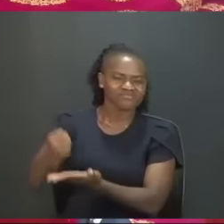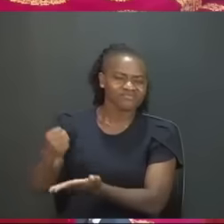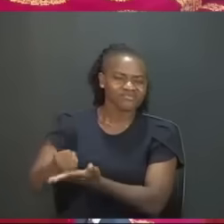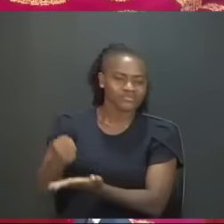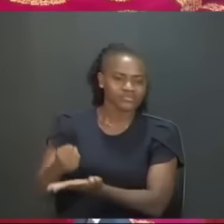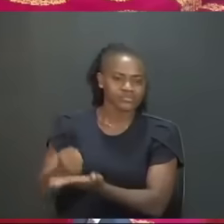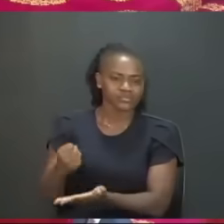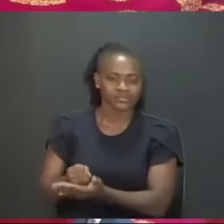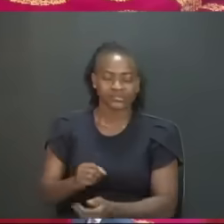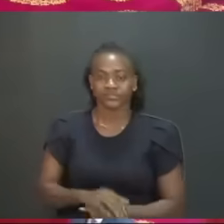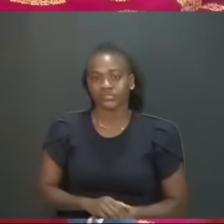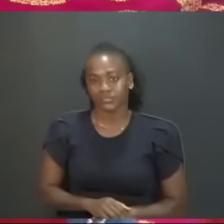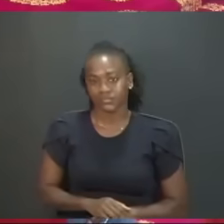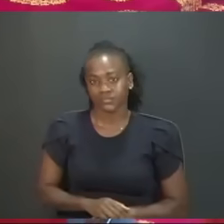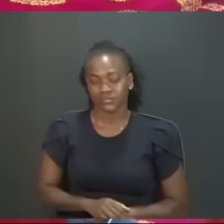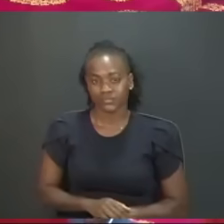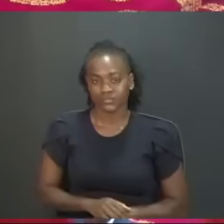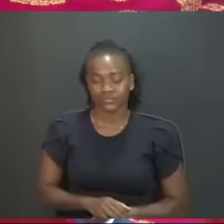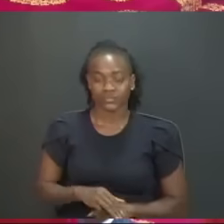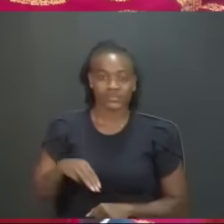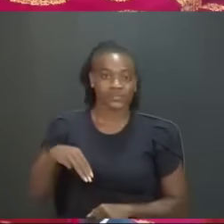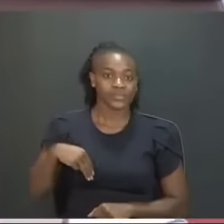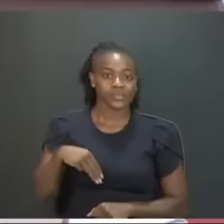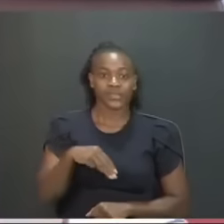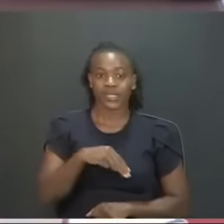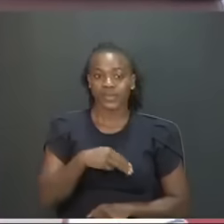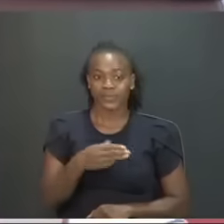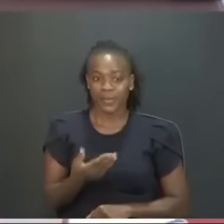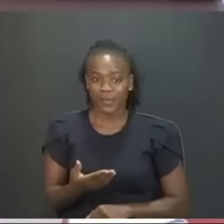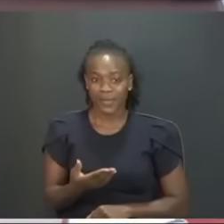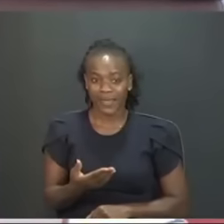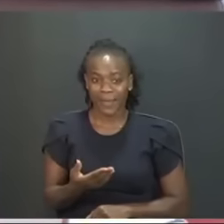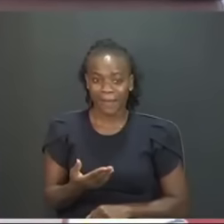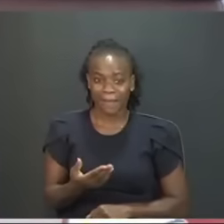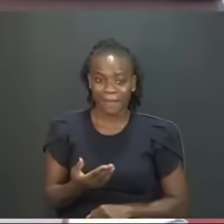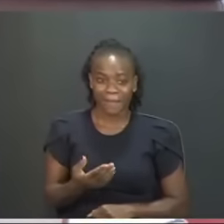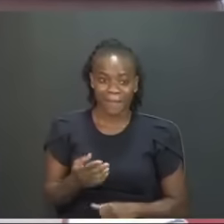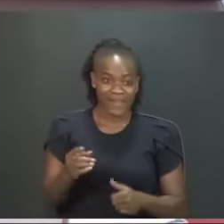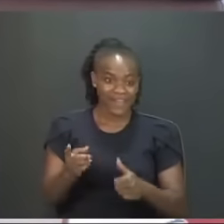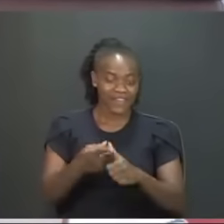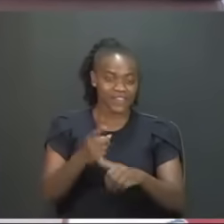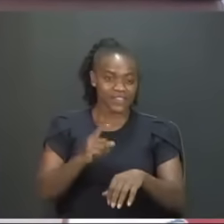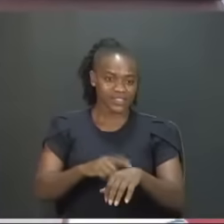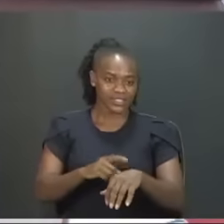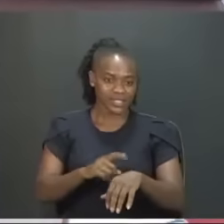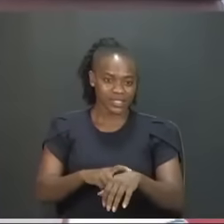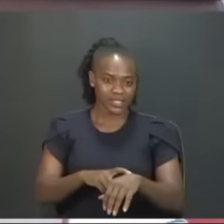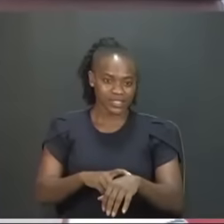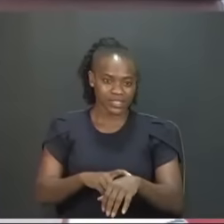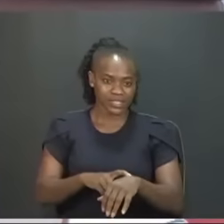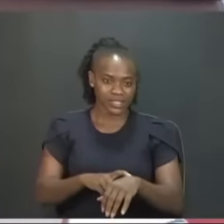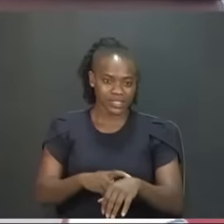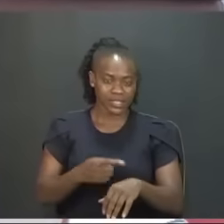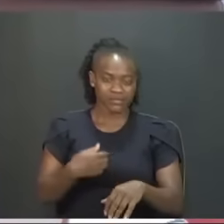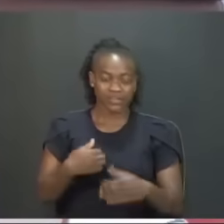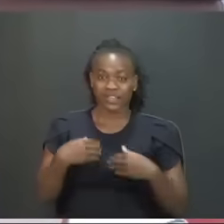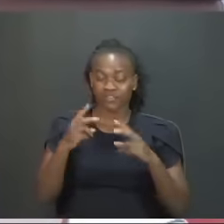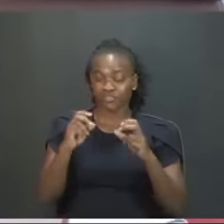Mr. Speaker, the member, when Mr. Speaker, for the first time, I will take issue with the majority